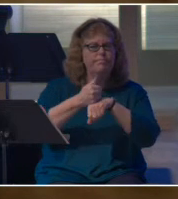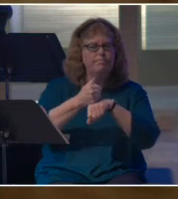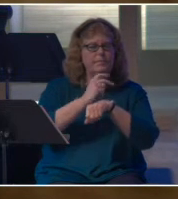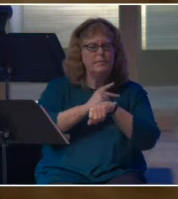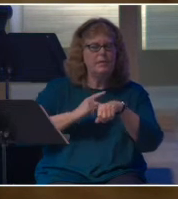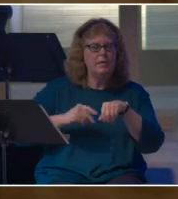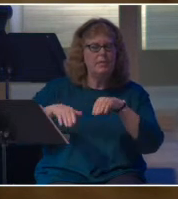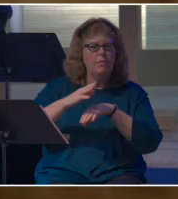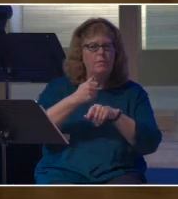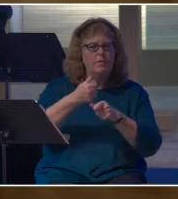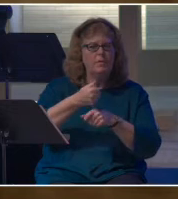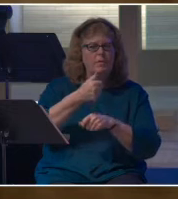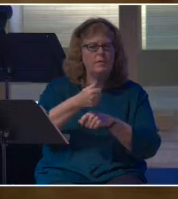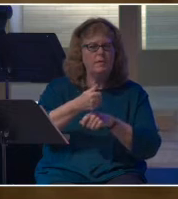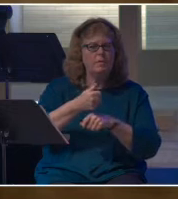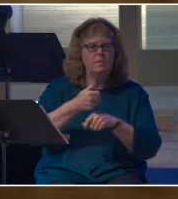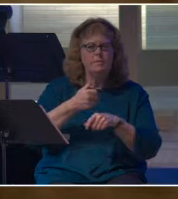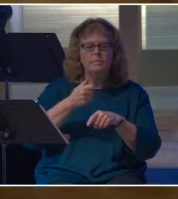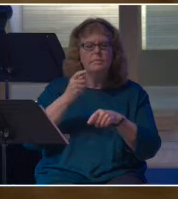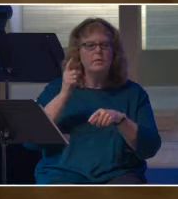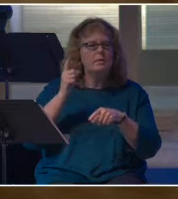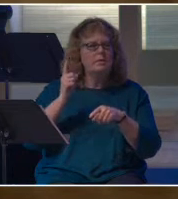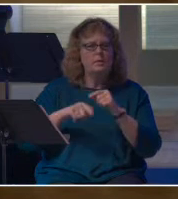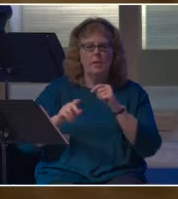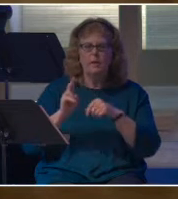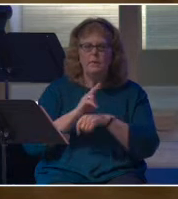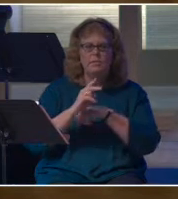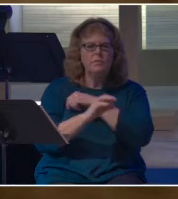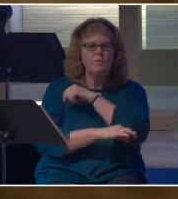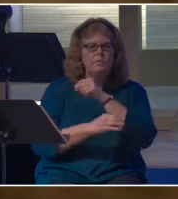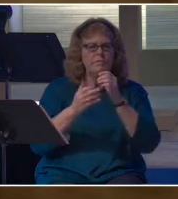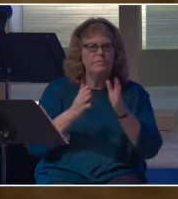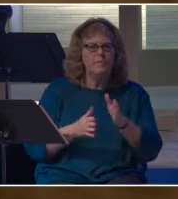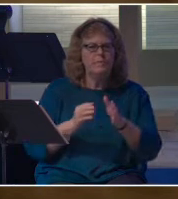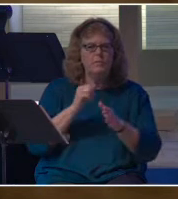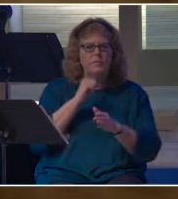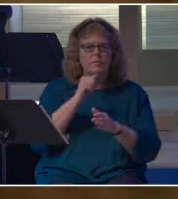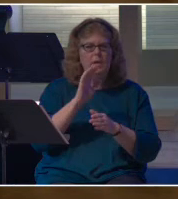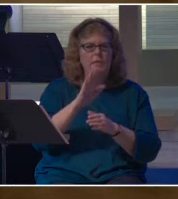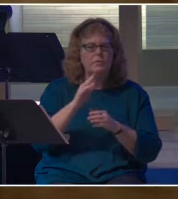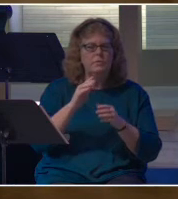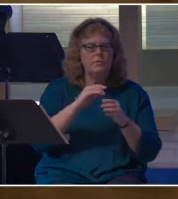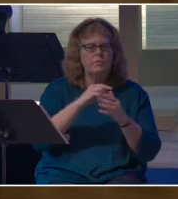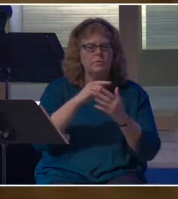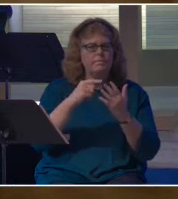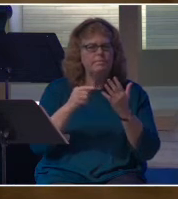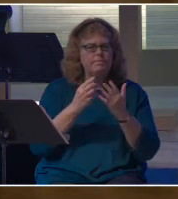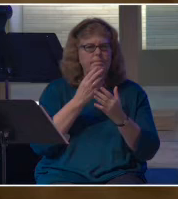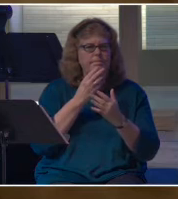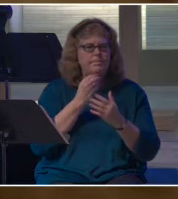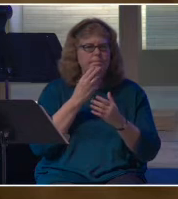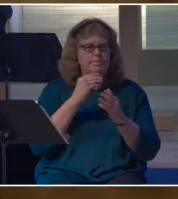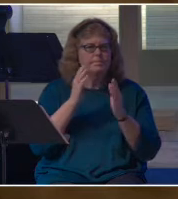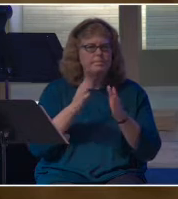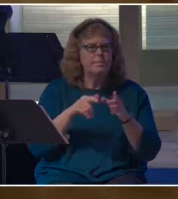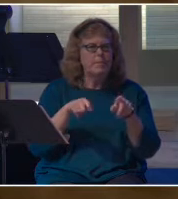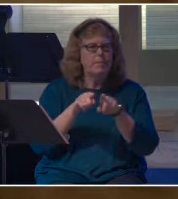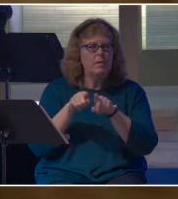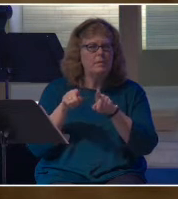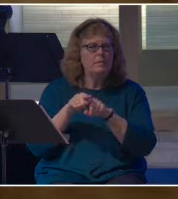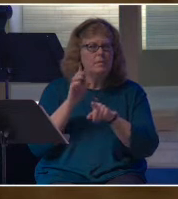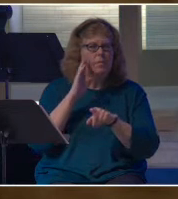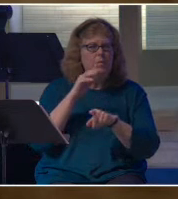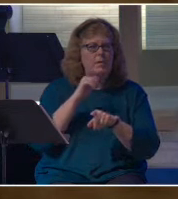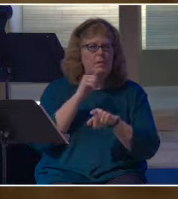yourselves. You may not put a foreigner over yourselves who is not your countryman. Moreover, he shall